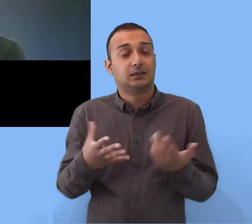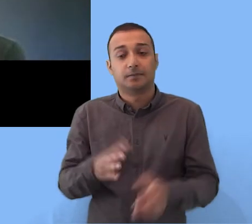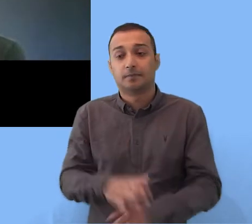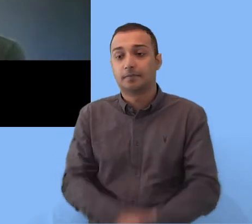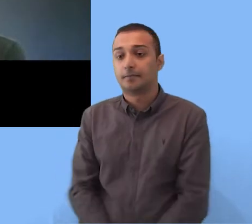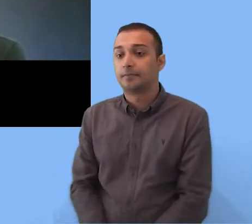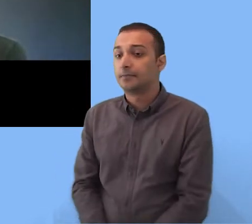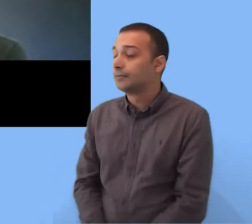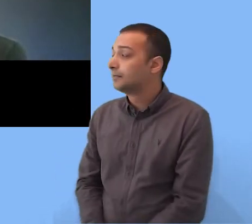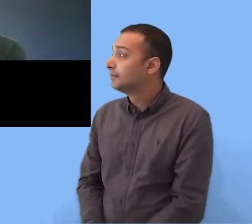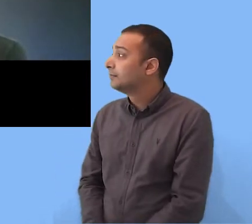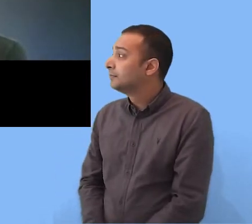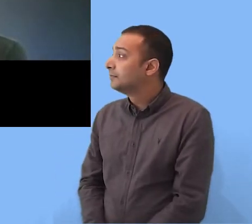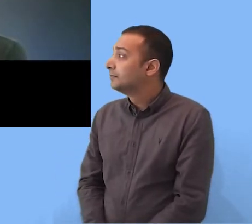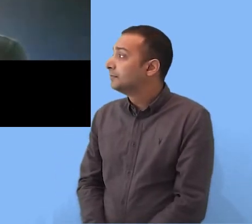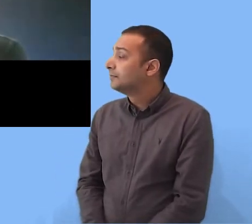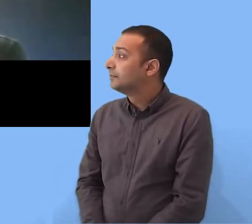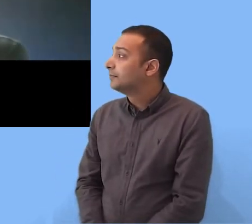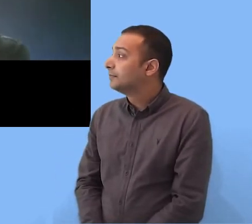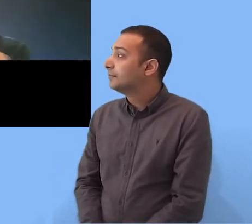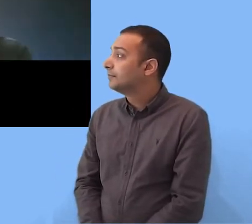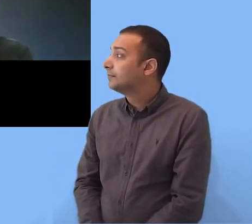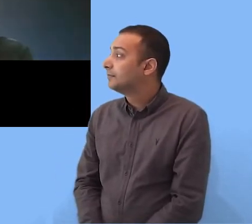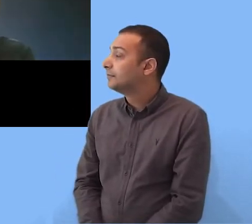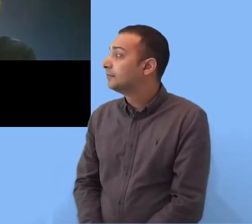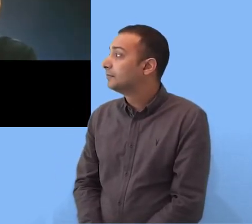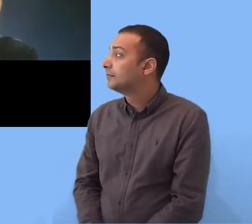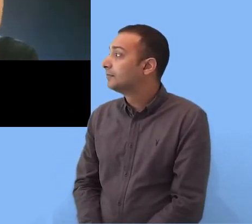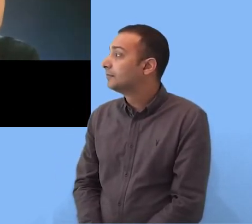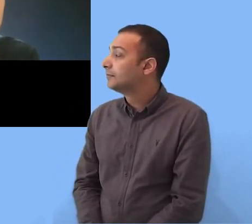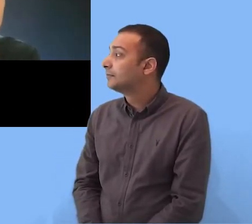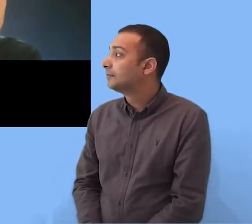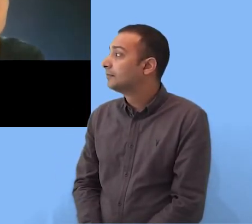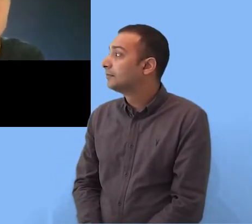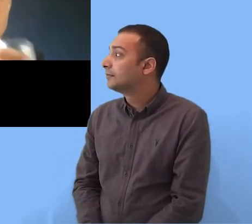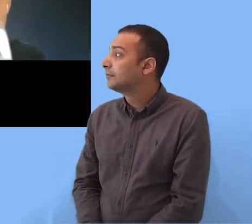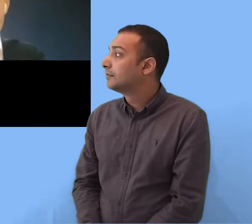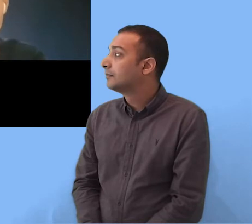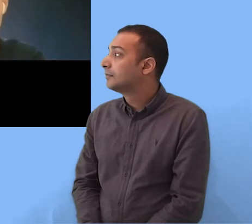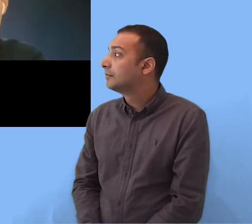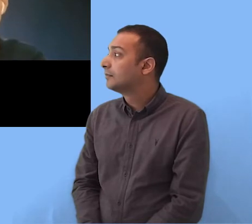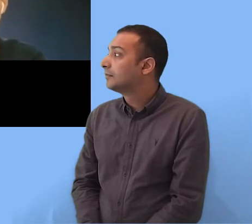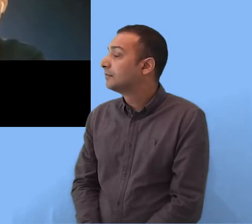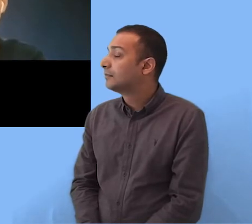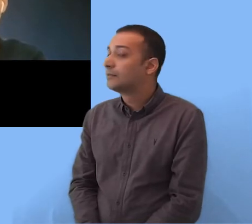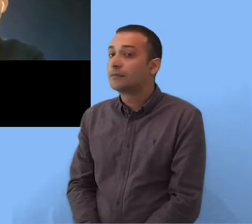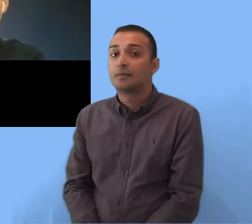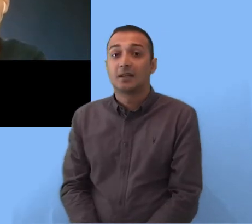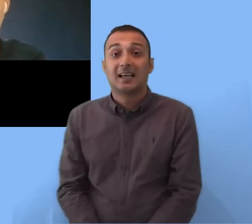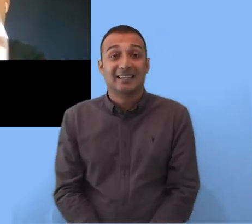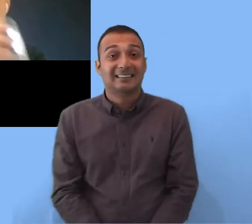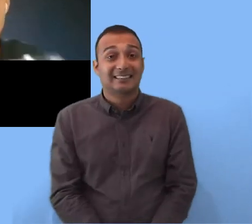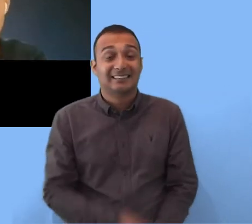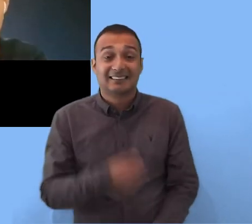done a presentation about feedback to parents for